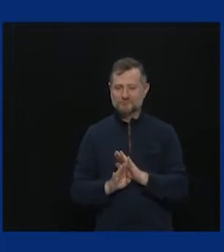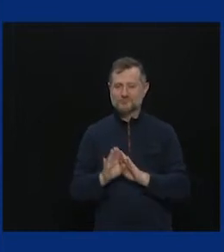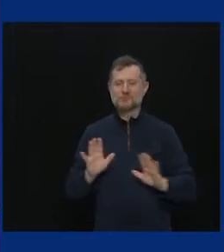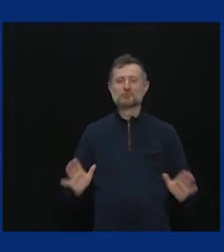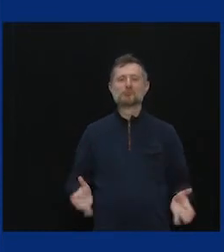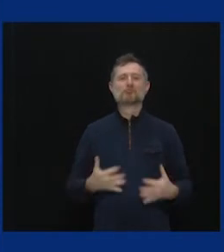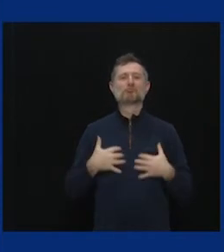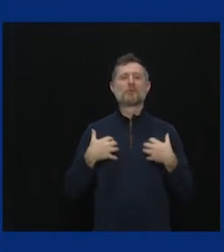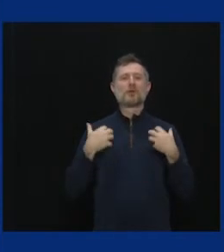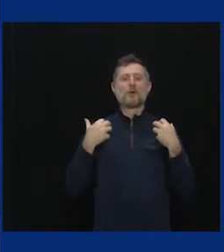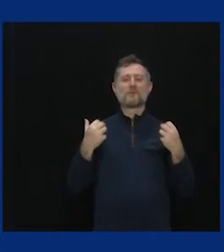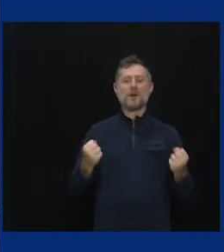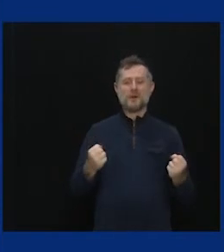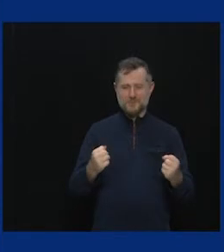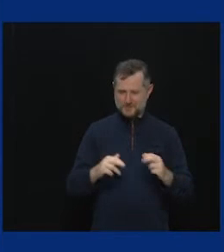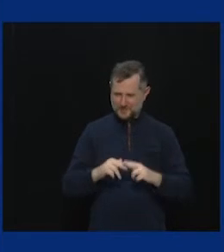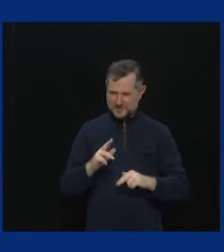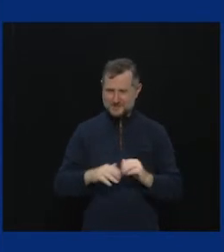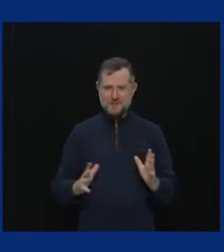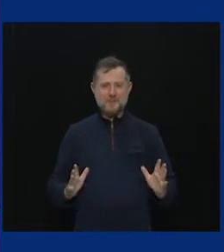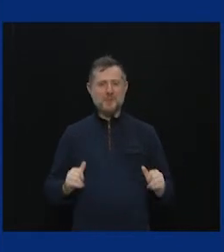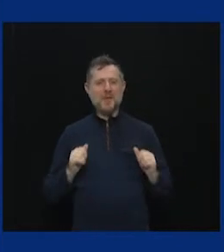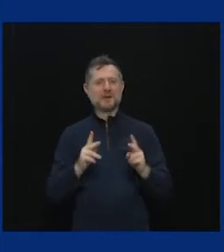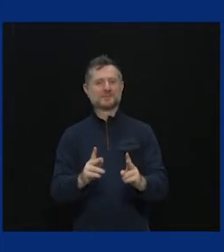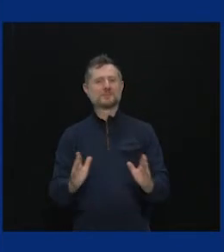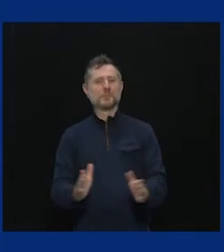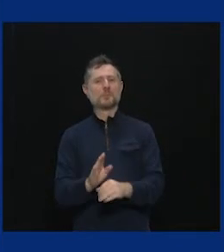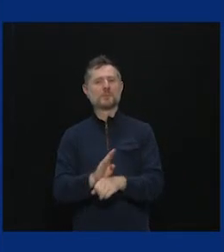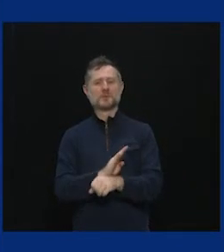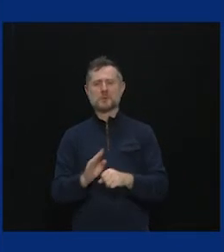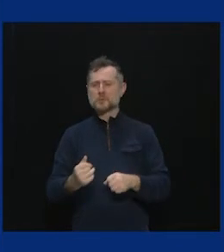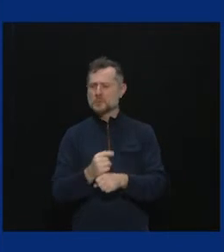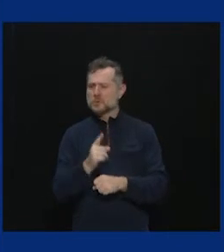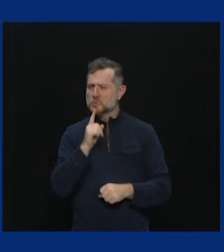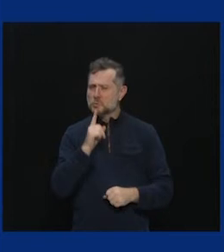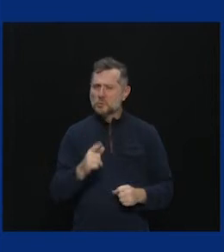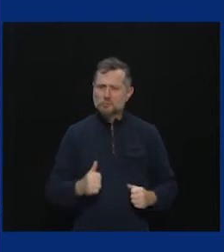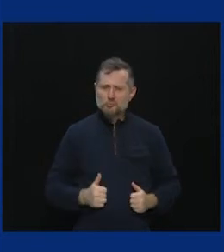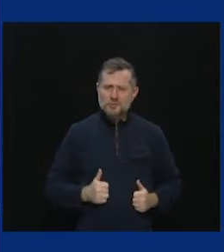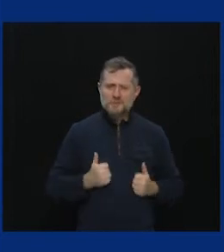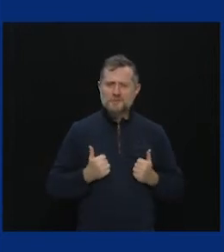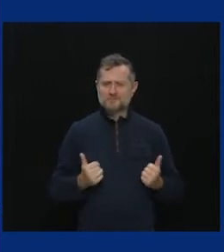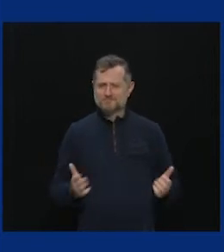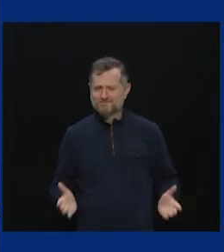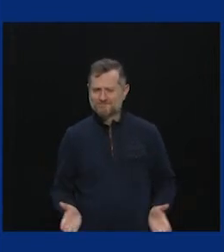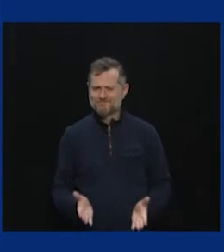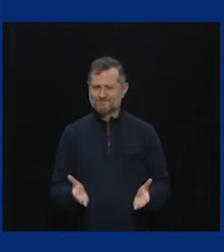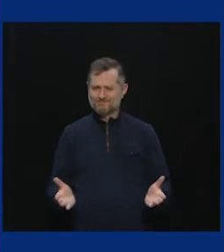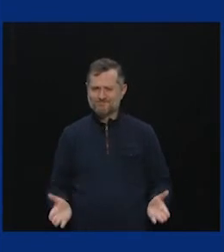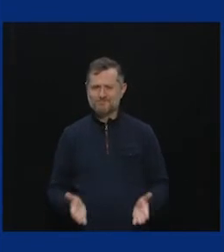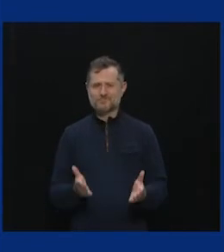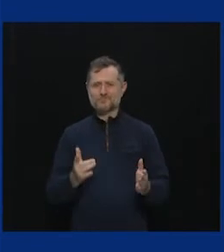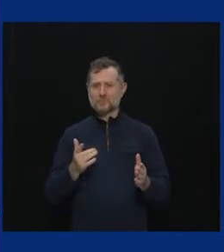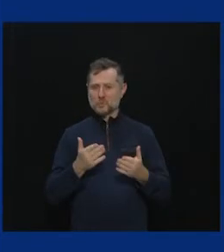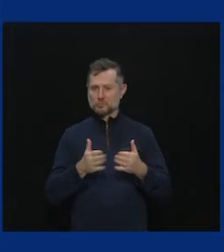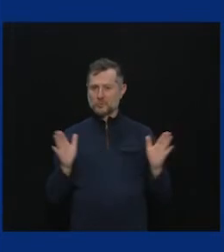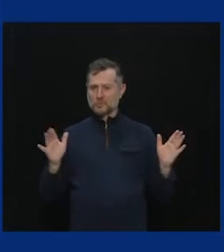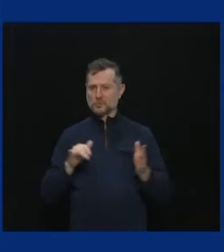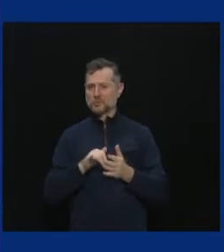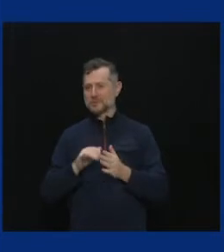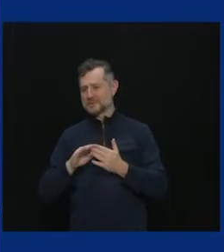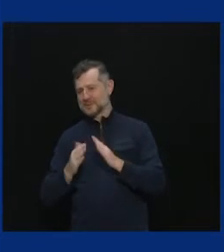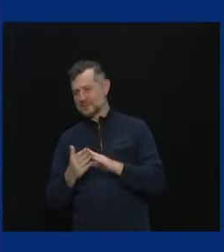are the livelihood of cities and towns across the state, and make opportunity accessible to all who want to start a